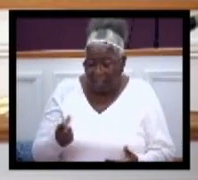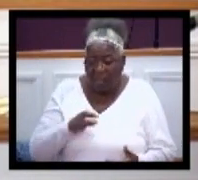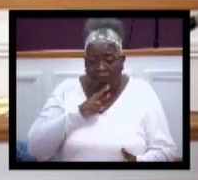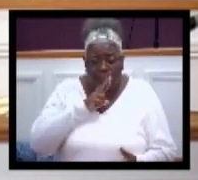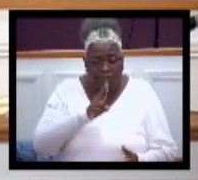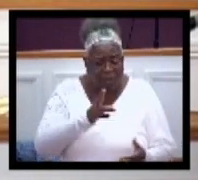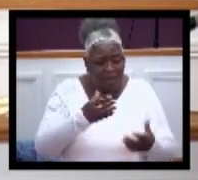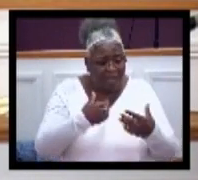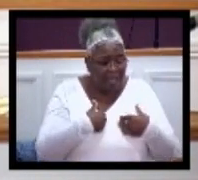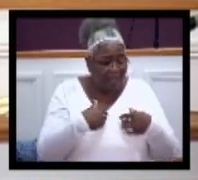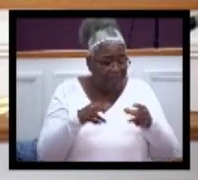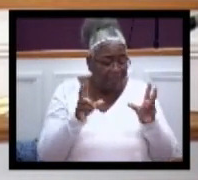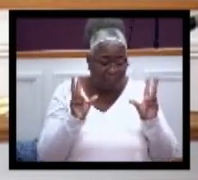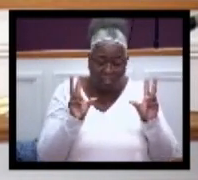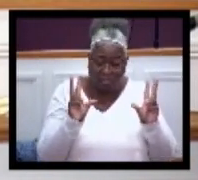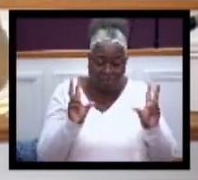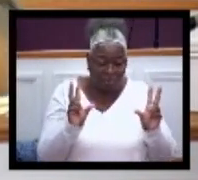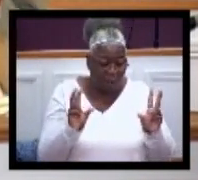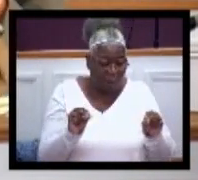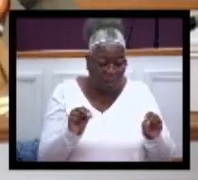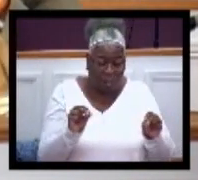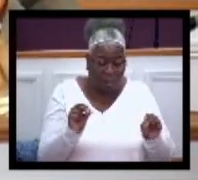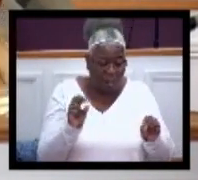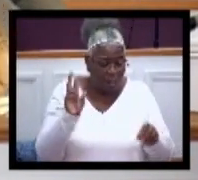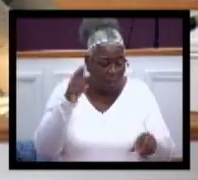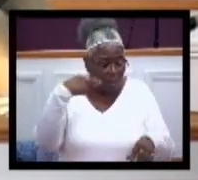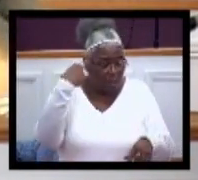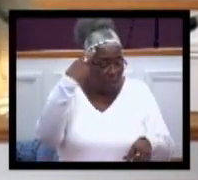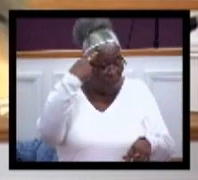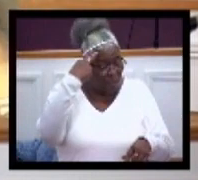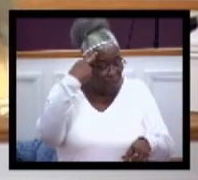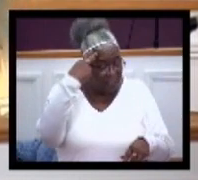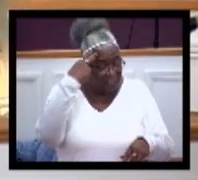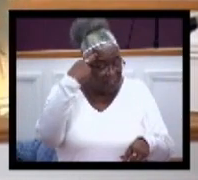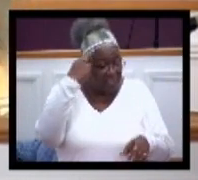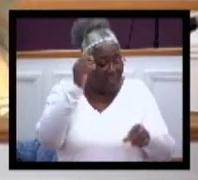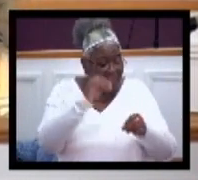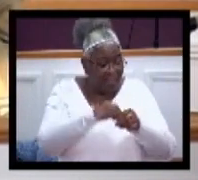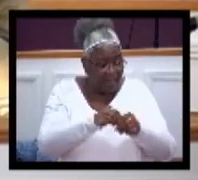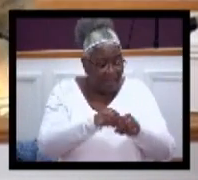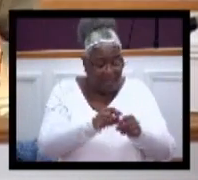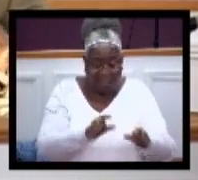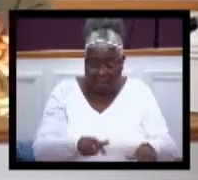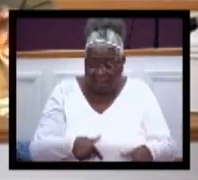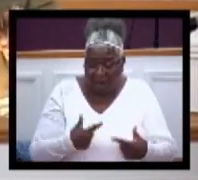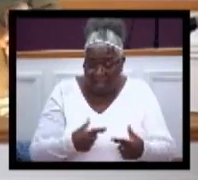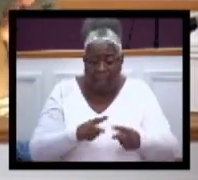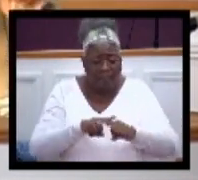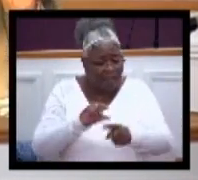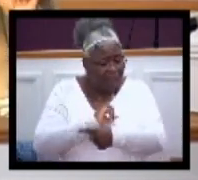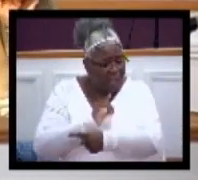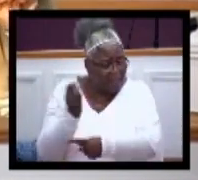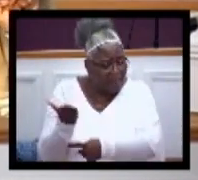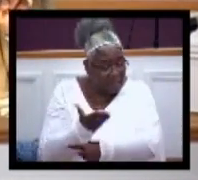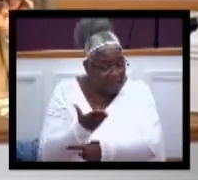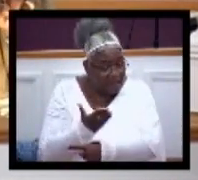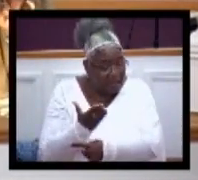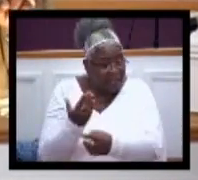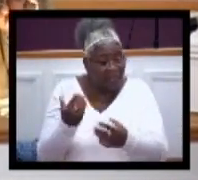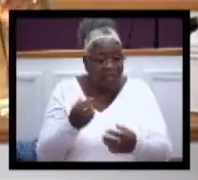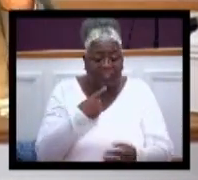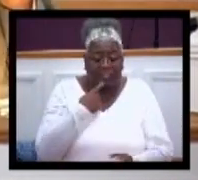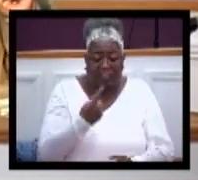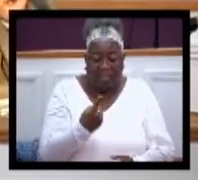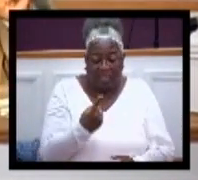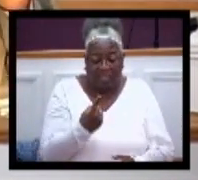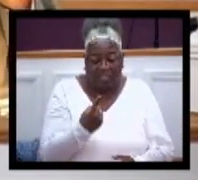have no purpose in life. But I'm here today